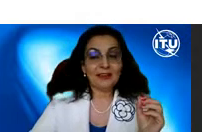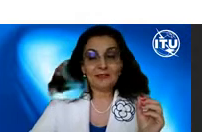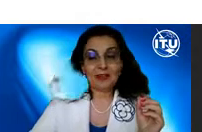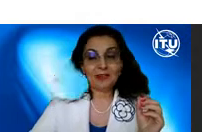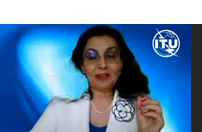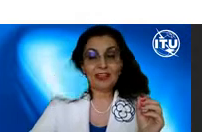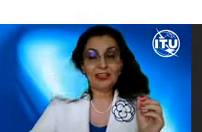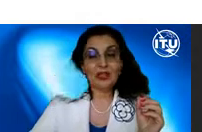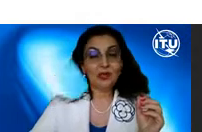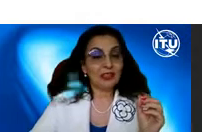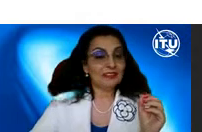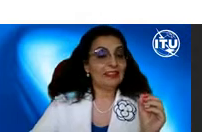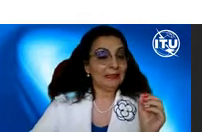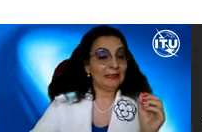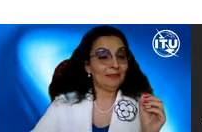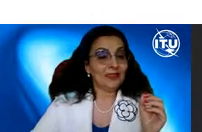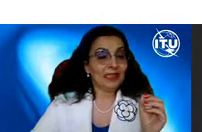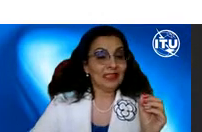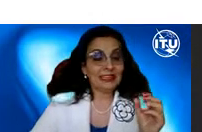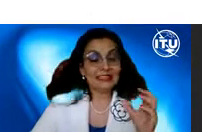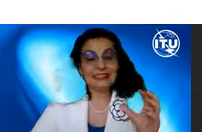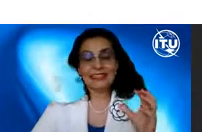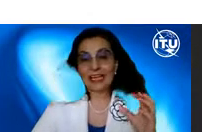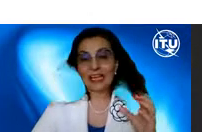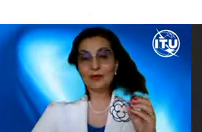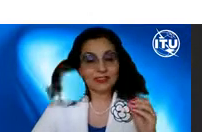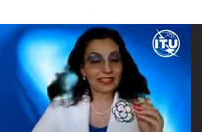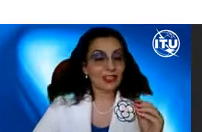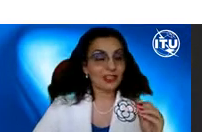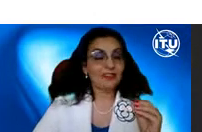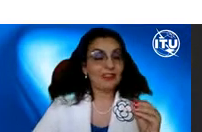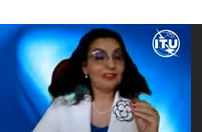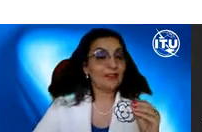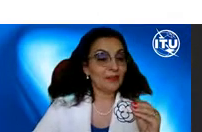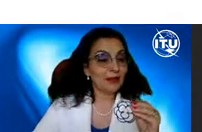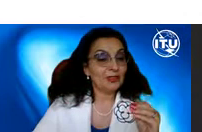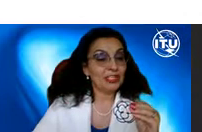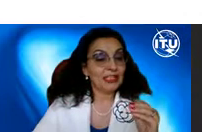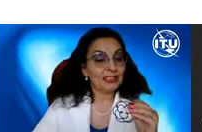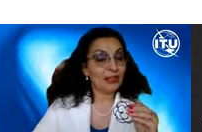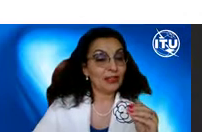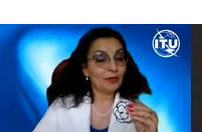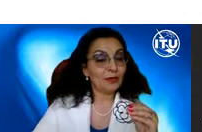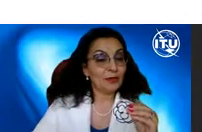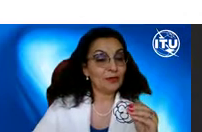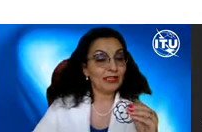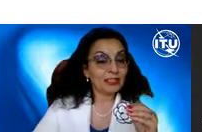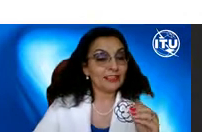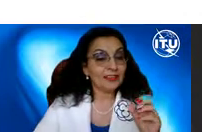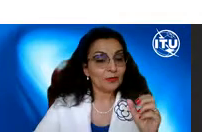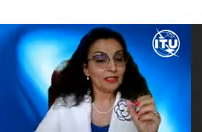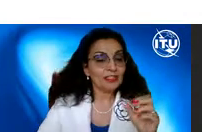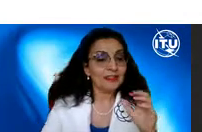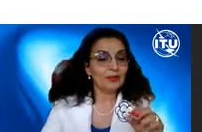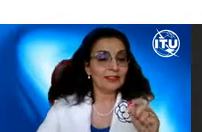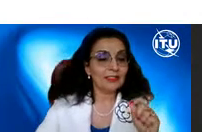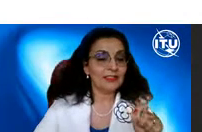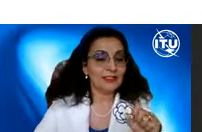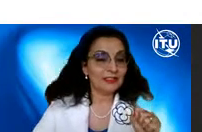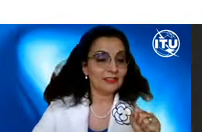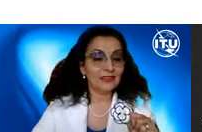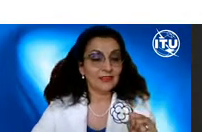very short, let's say, prediction that I found from Gartner, which